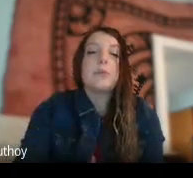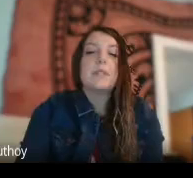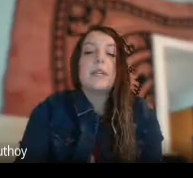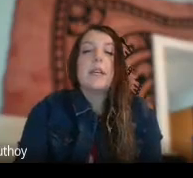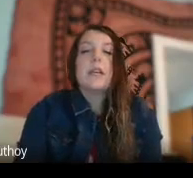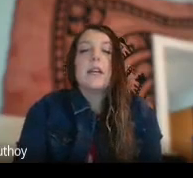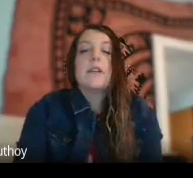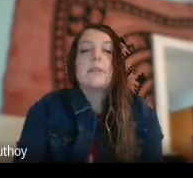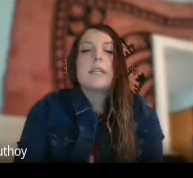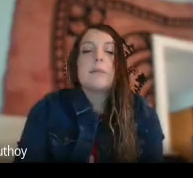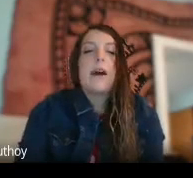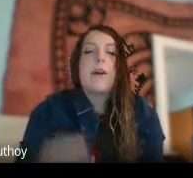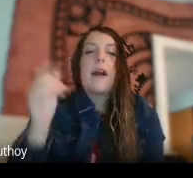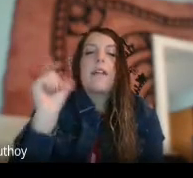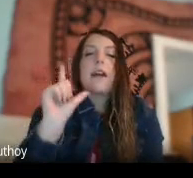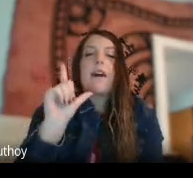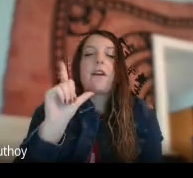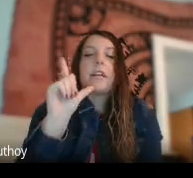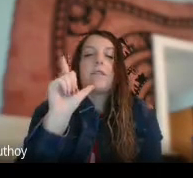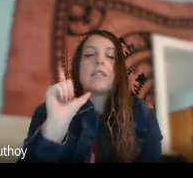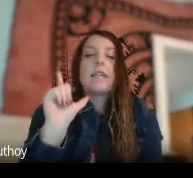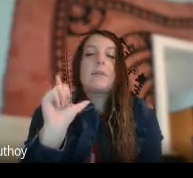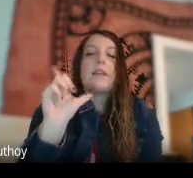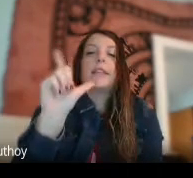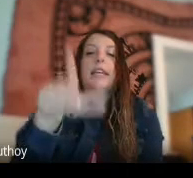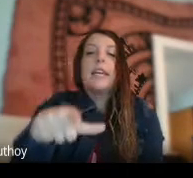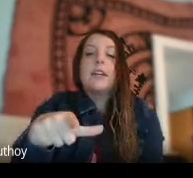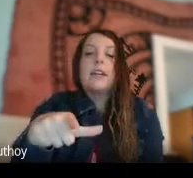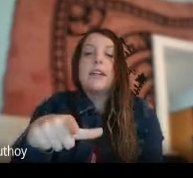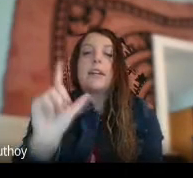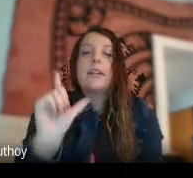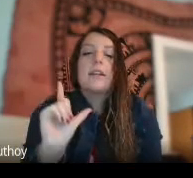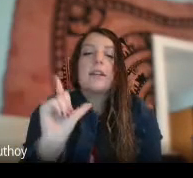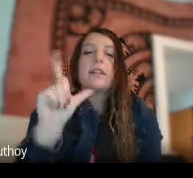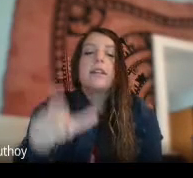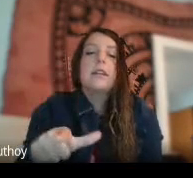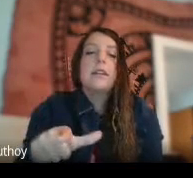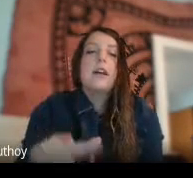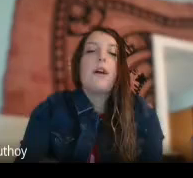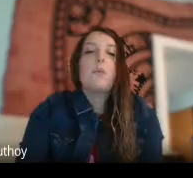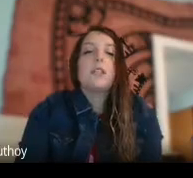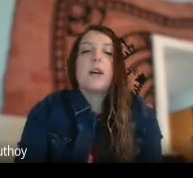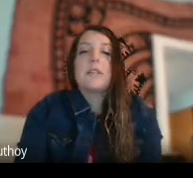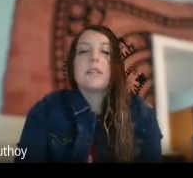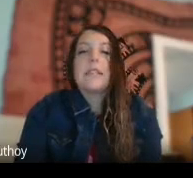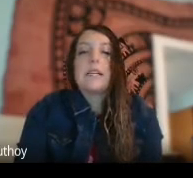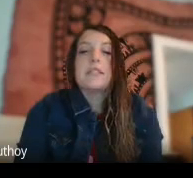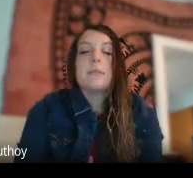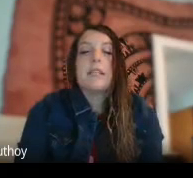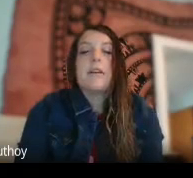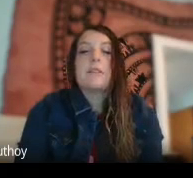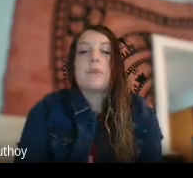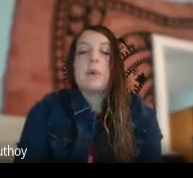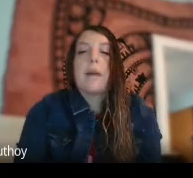you use. So think about, I already gave you an example, later. Which other